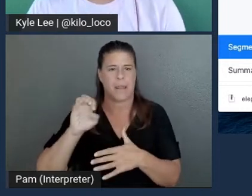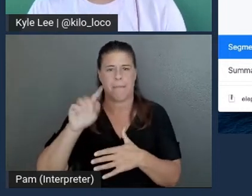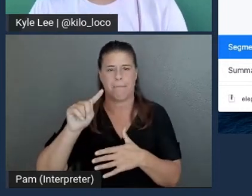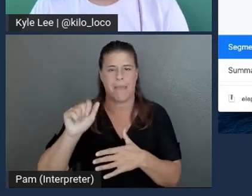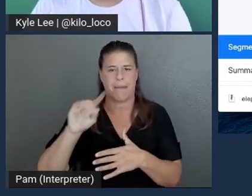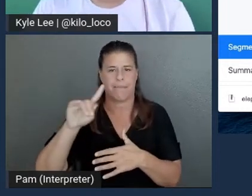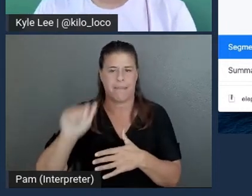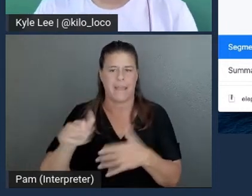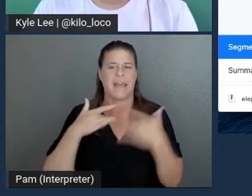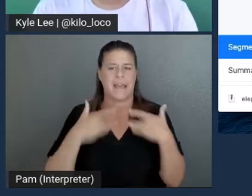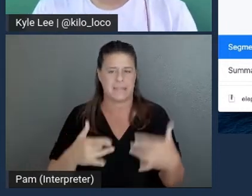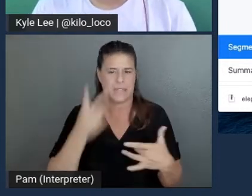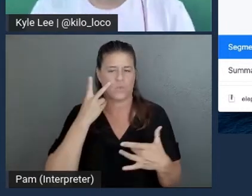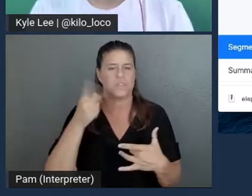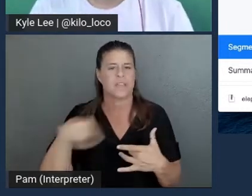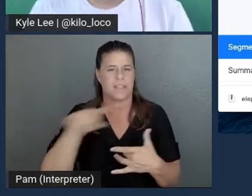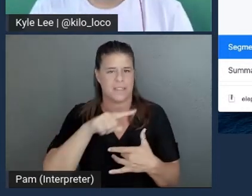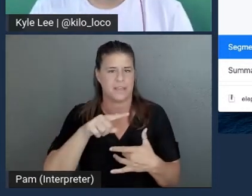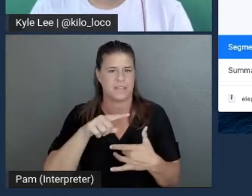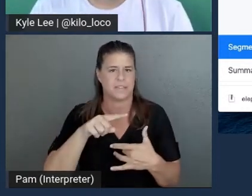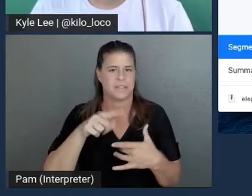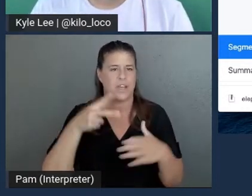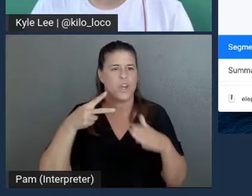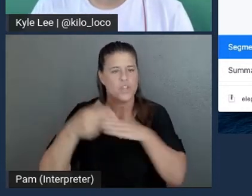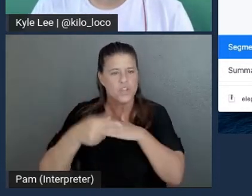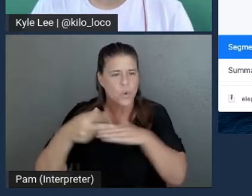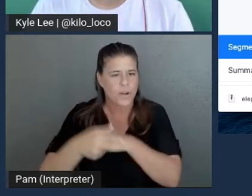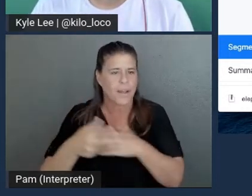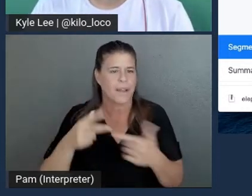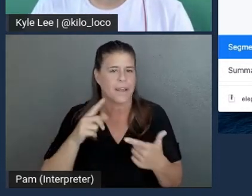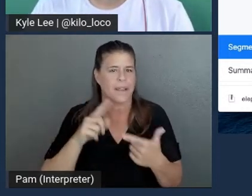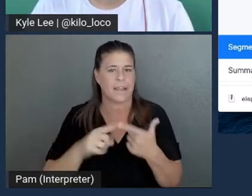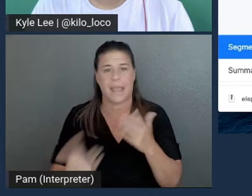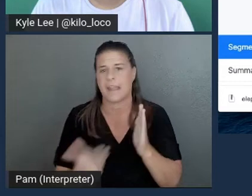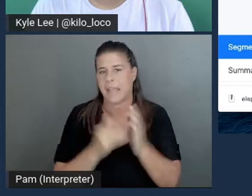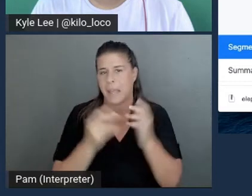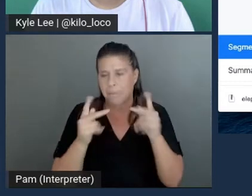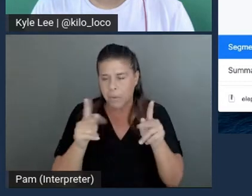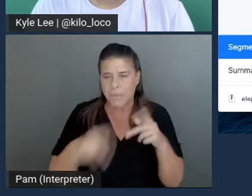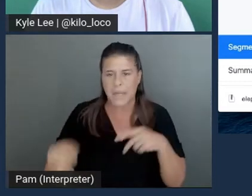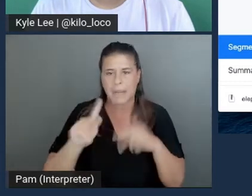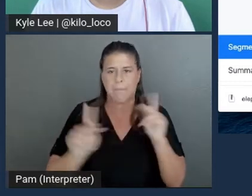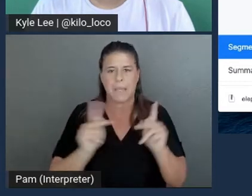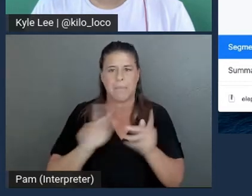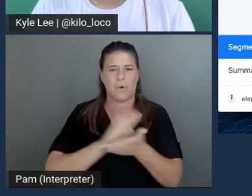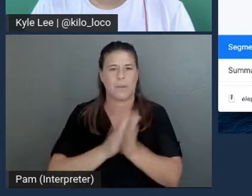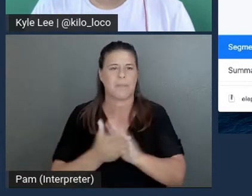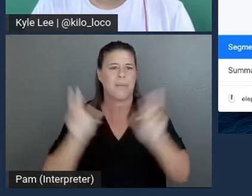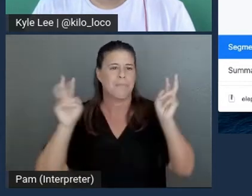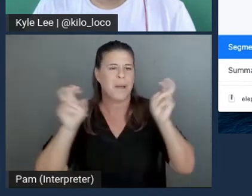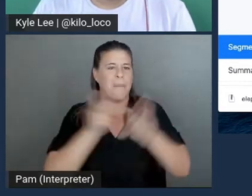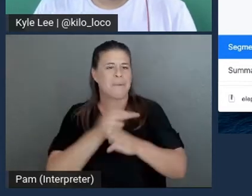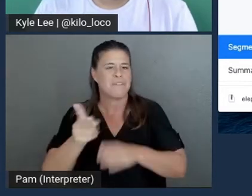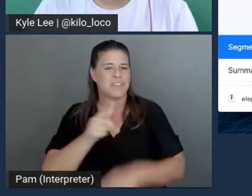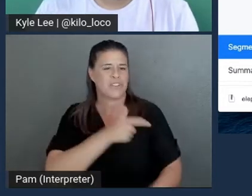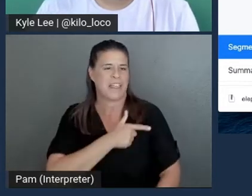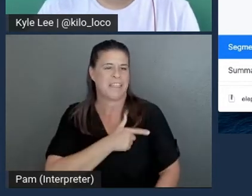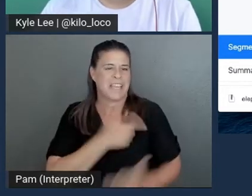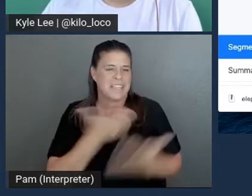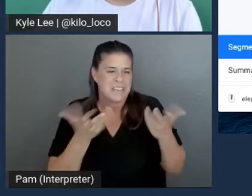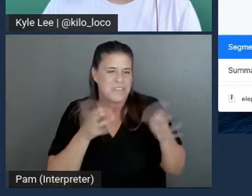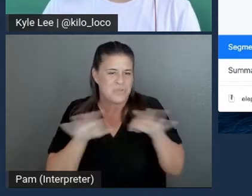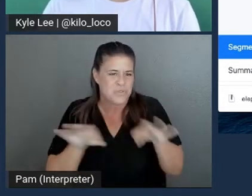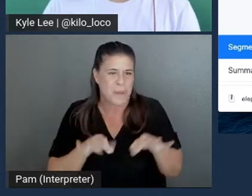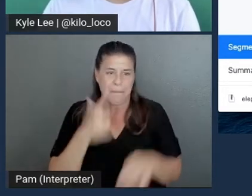I see this really shortcutting, and again, allowing people to be professionally lazy as you described it. Exactly.